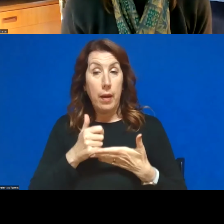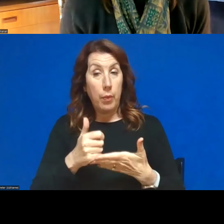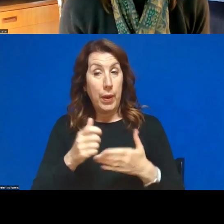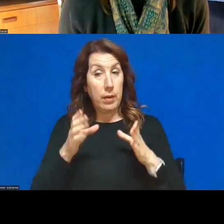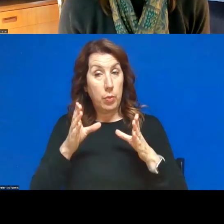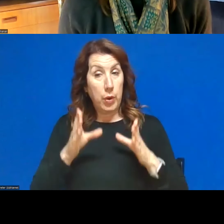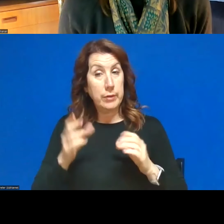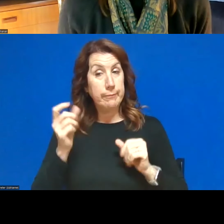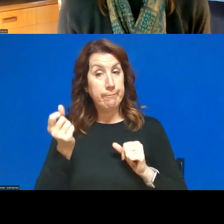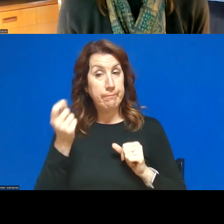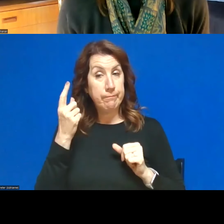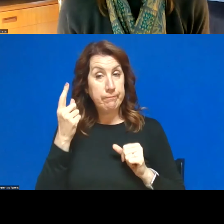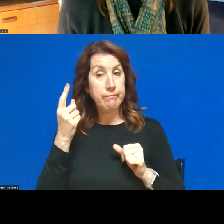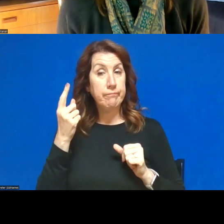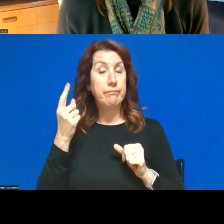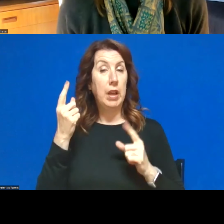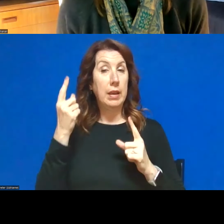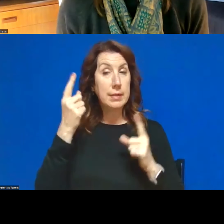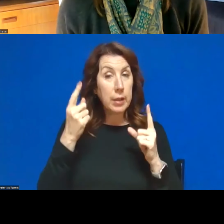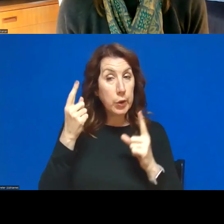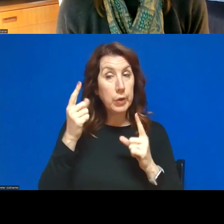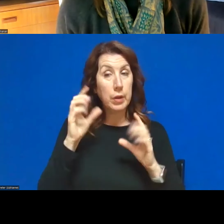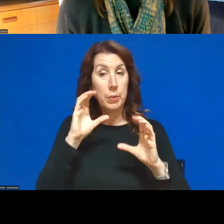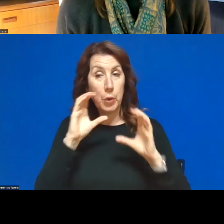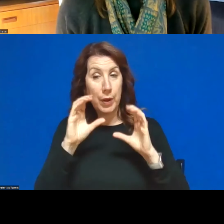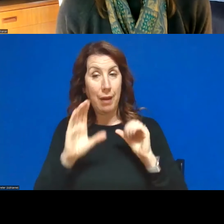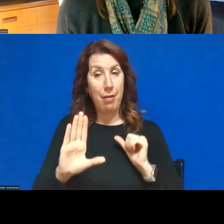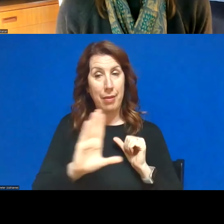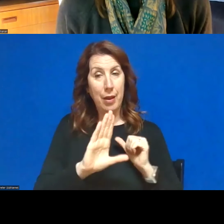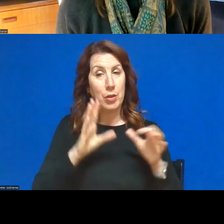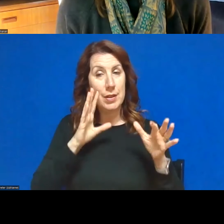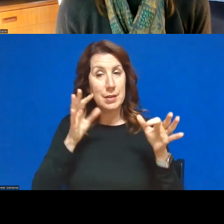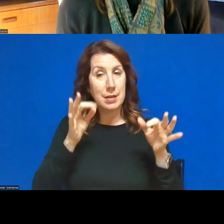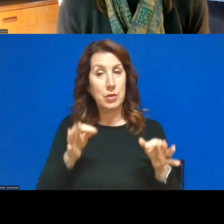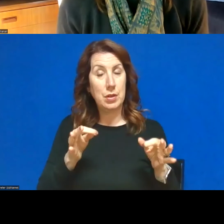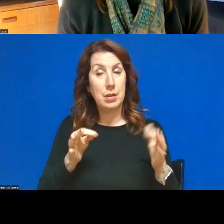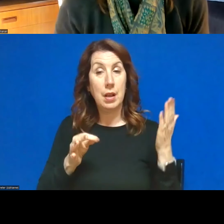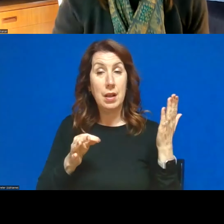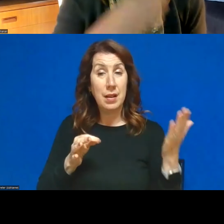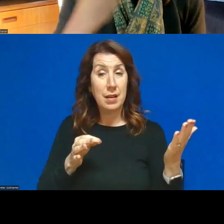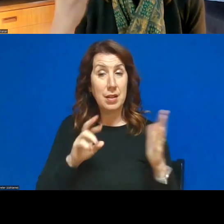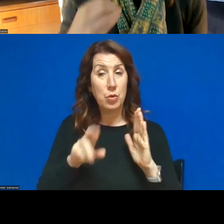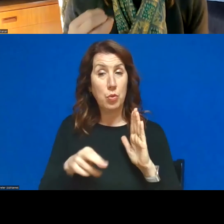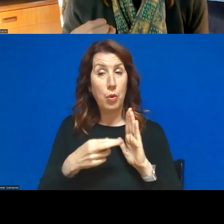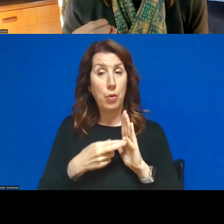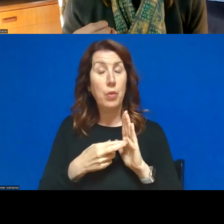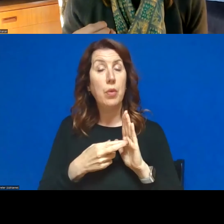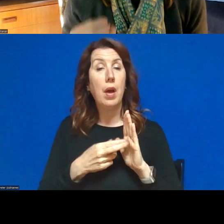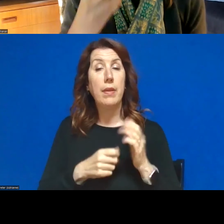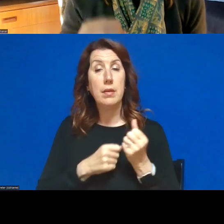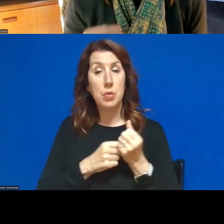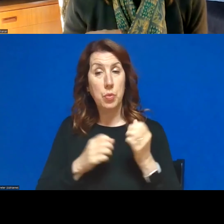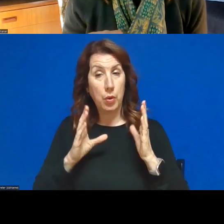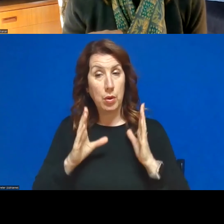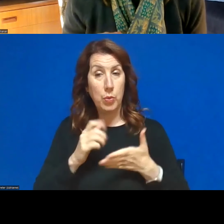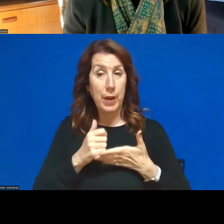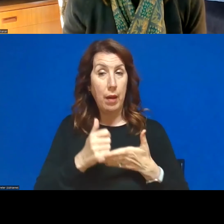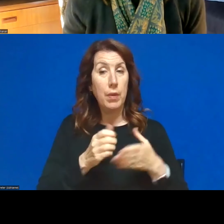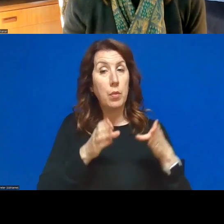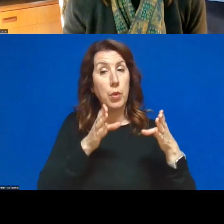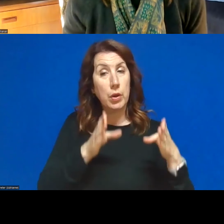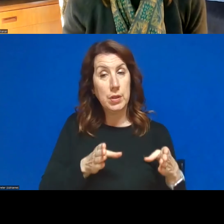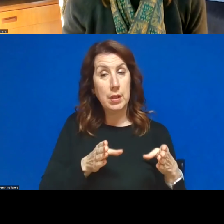to understand, consider, and communicate their own decisions. So this is role of this supporter is going to be to help the